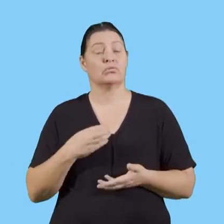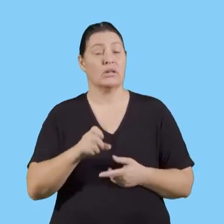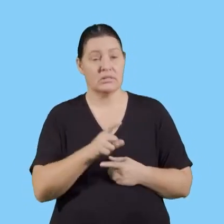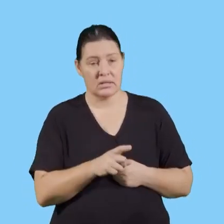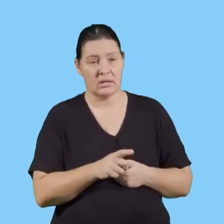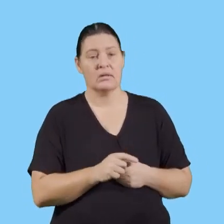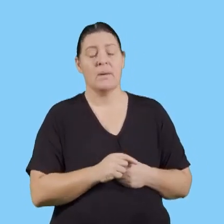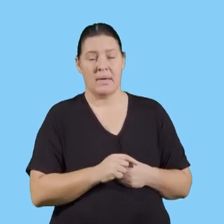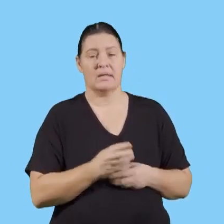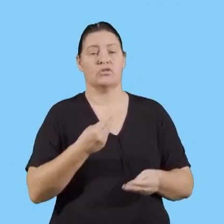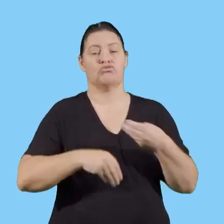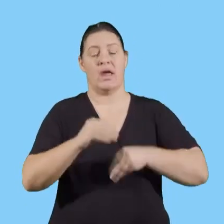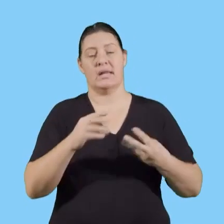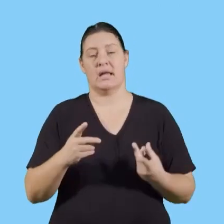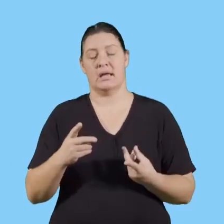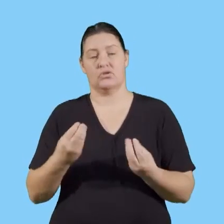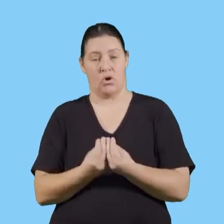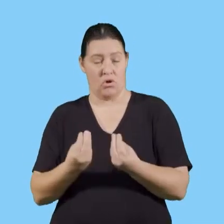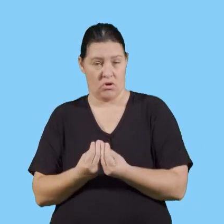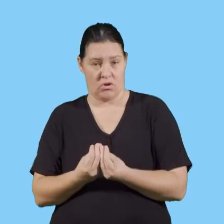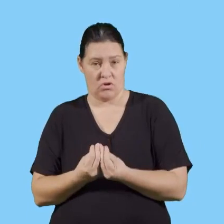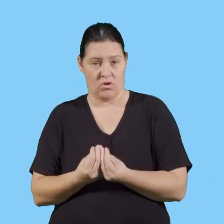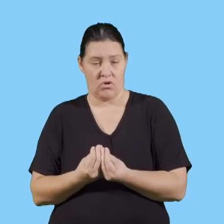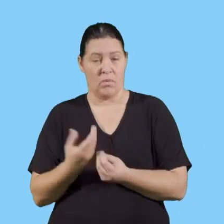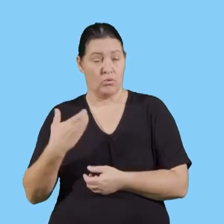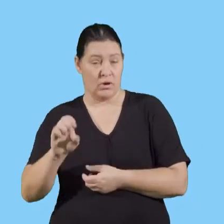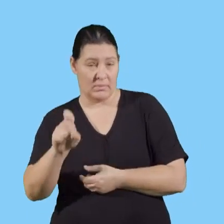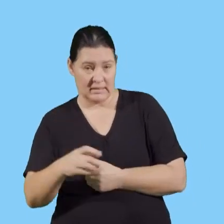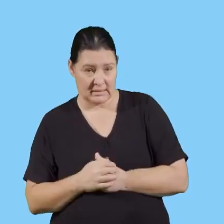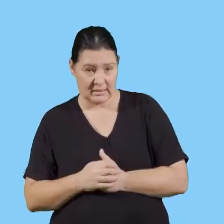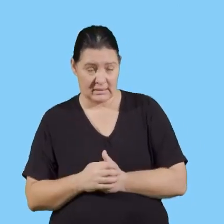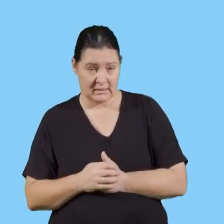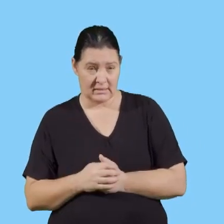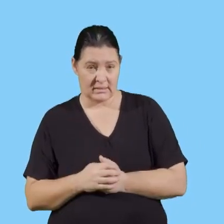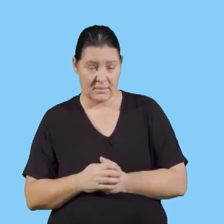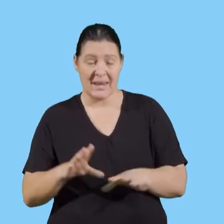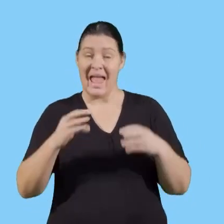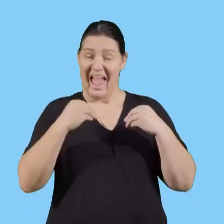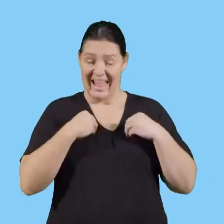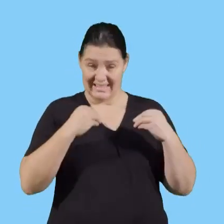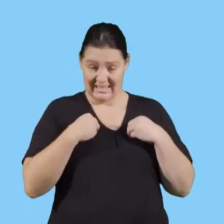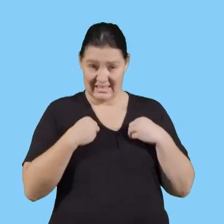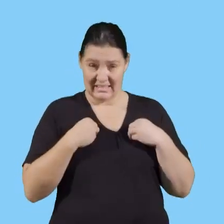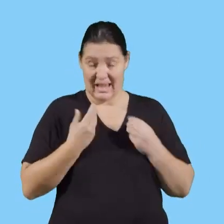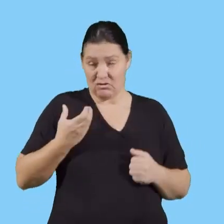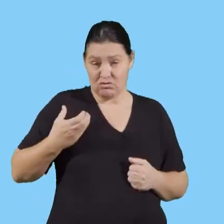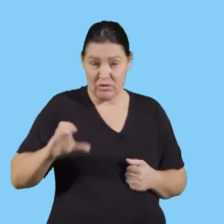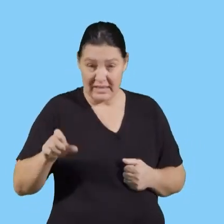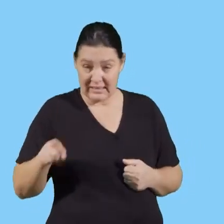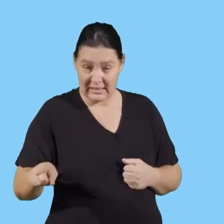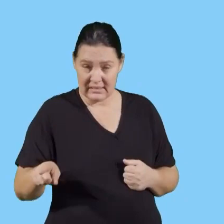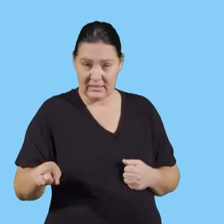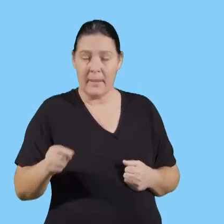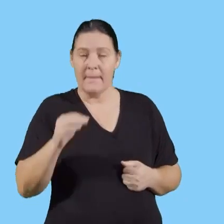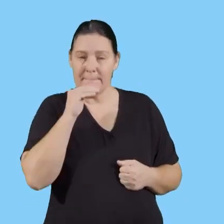becomes my trading stock. Once my trading stock, which is an asset, is credited, it means